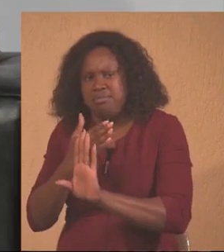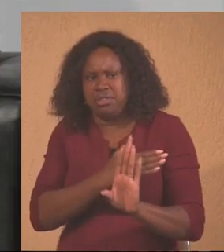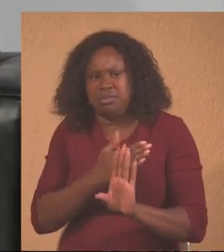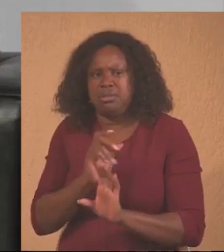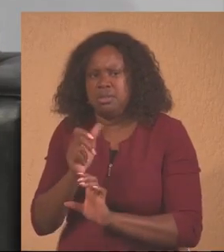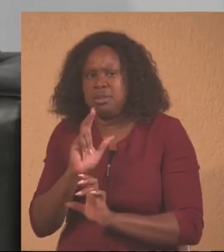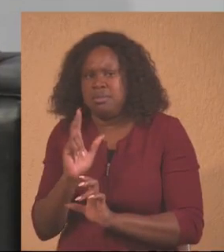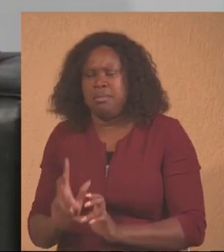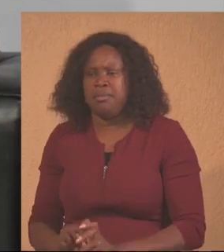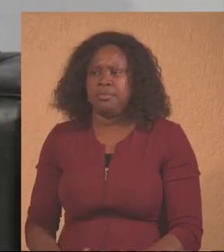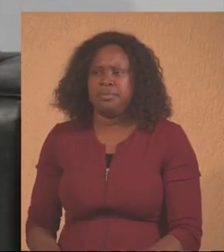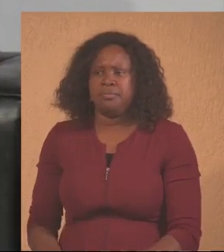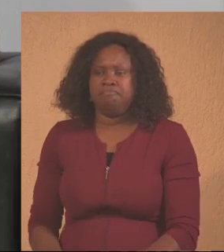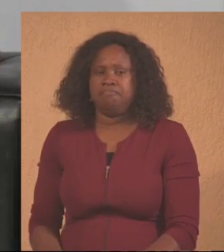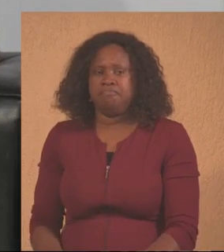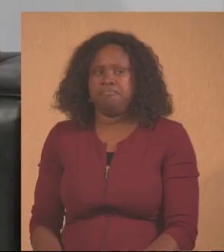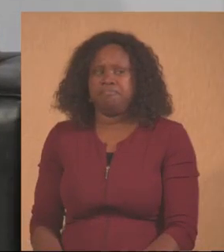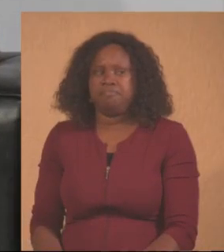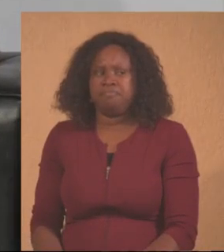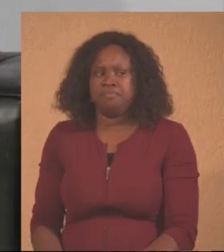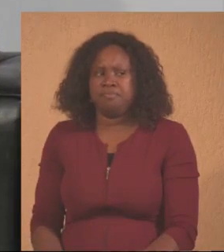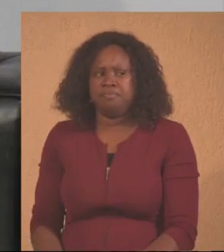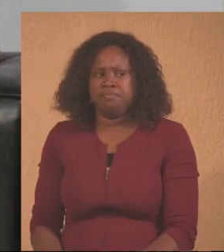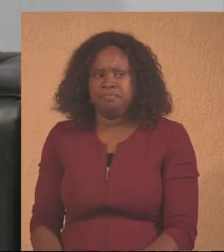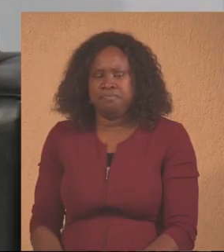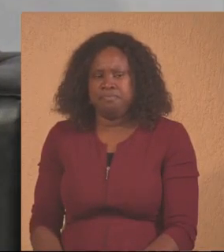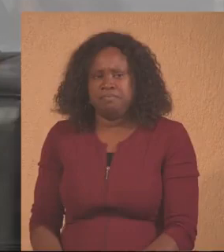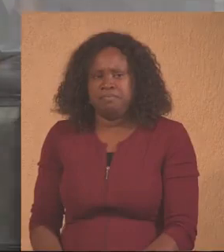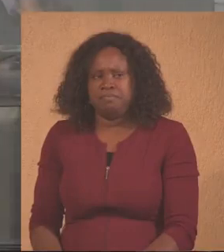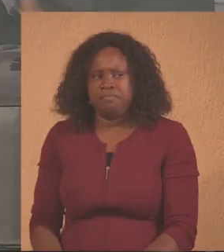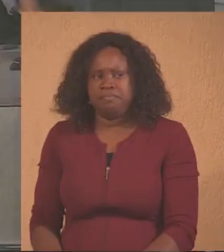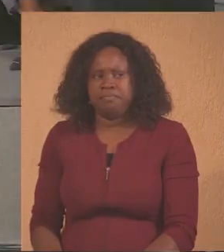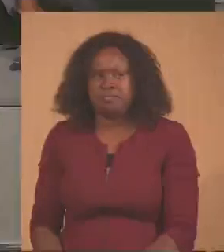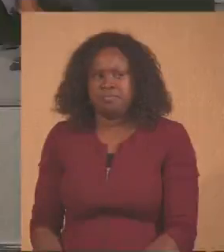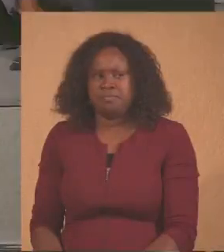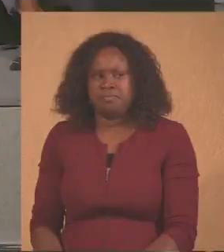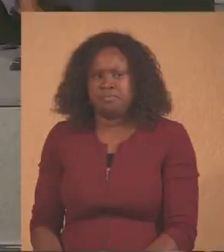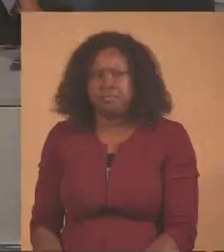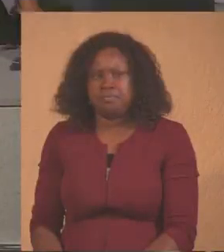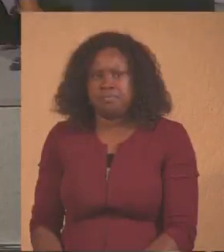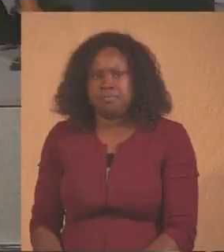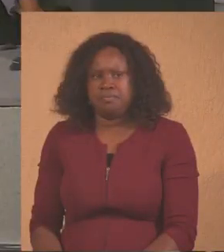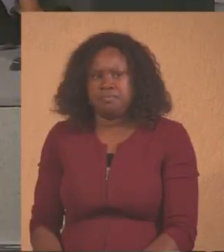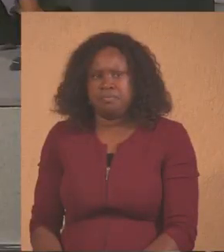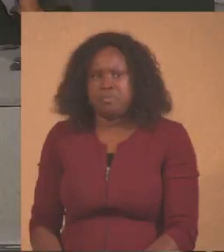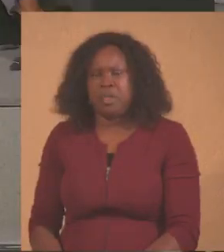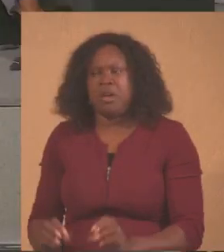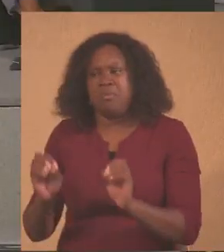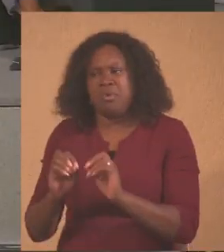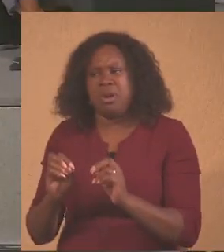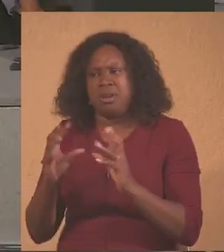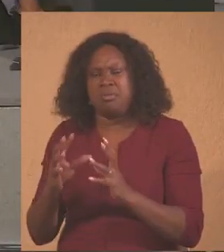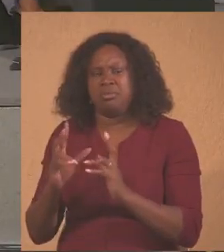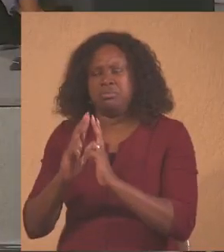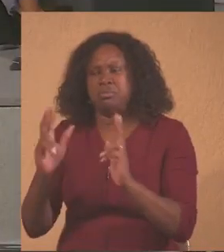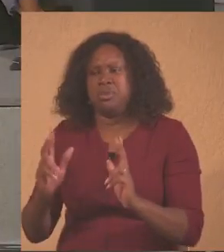is quarantined. So we do not have a situation much where people want to